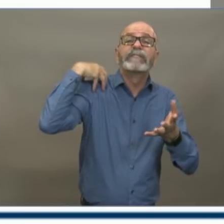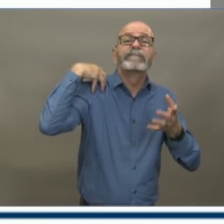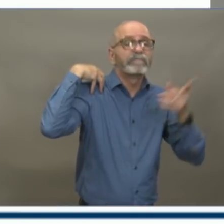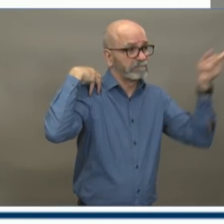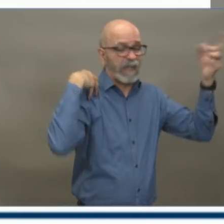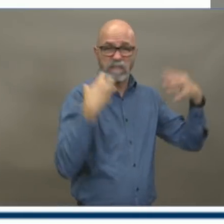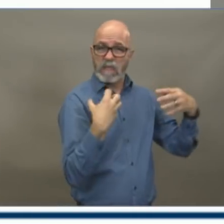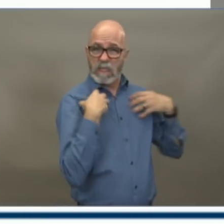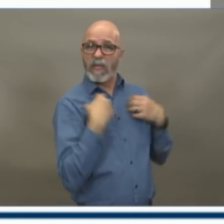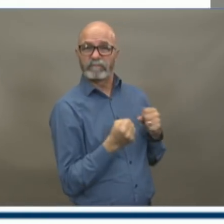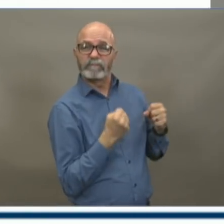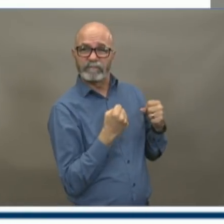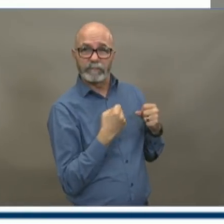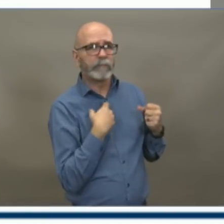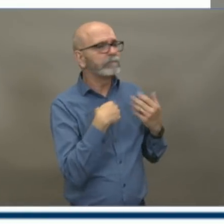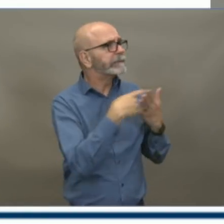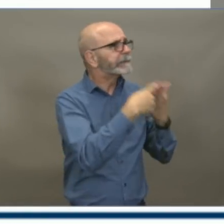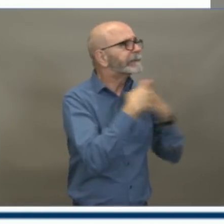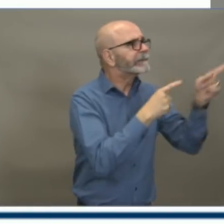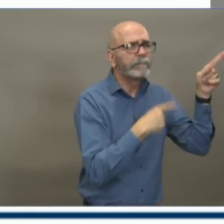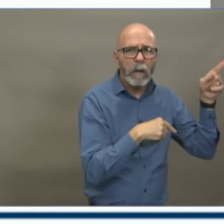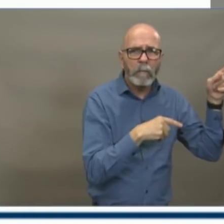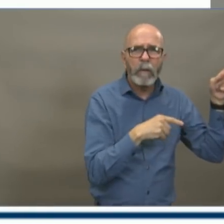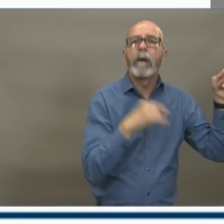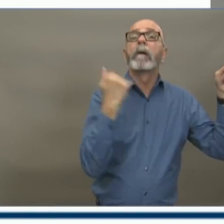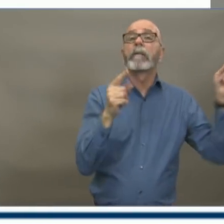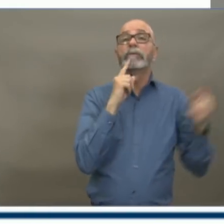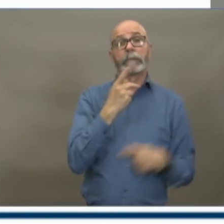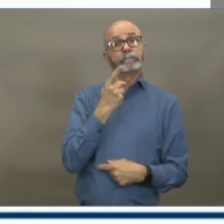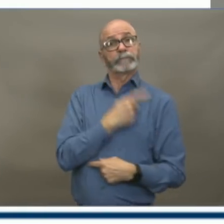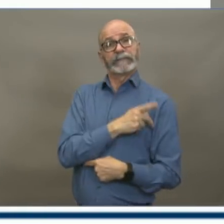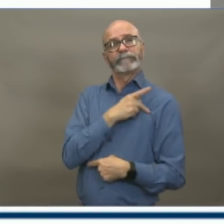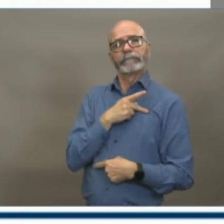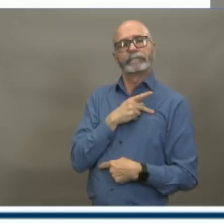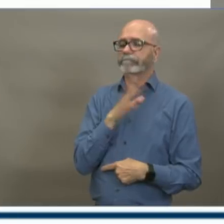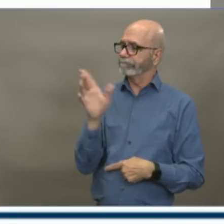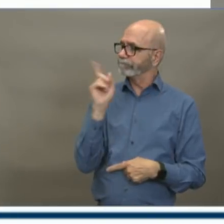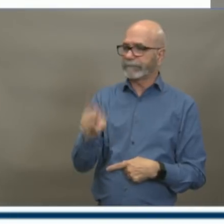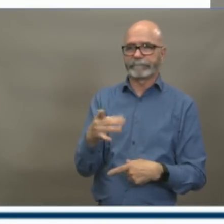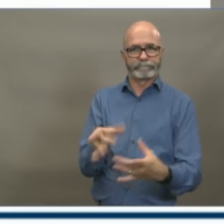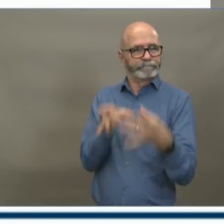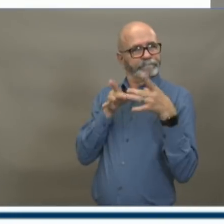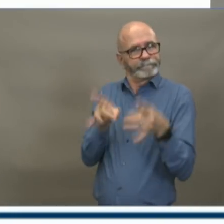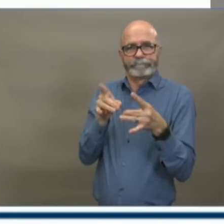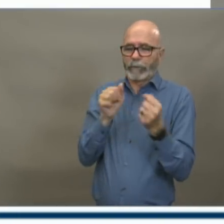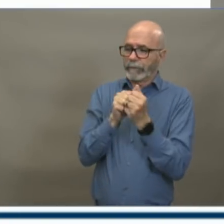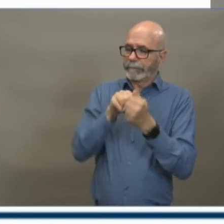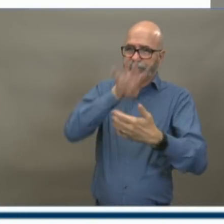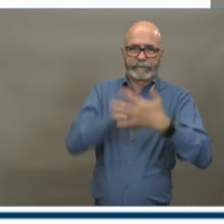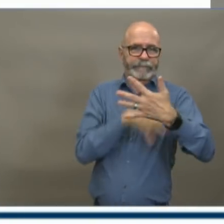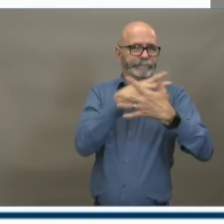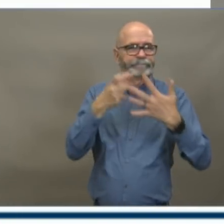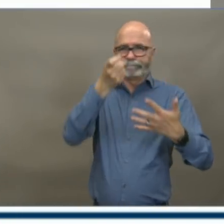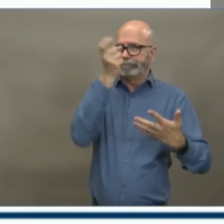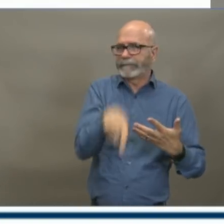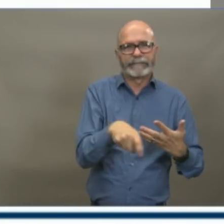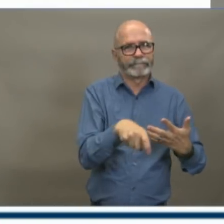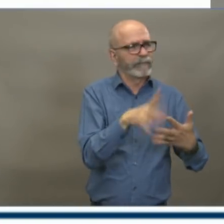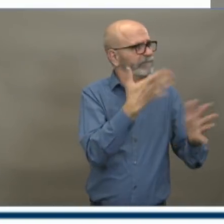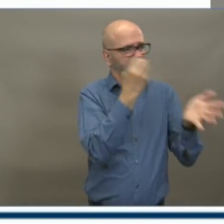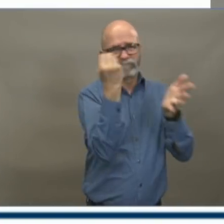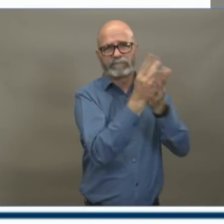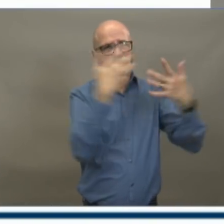that provinces should stick with the schedule that has the vaccine under which it has been approved, unless there